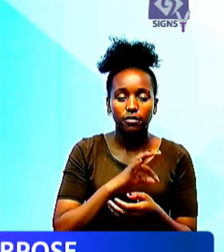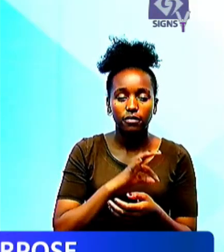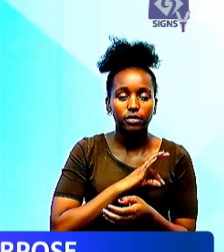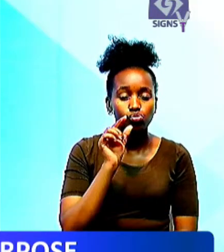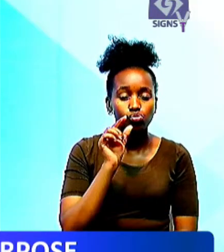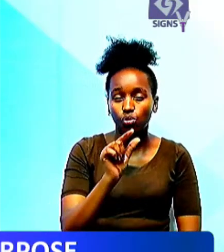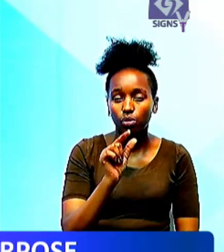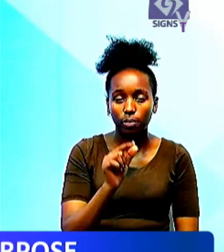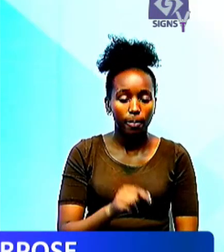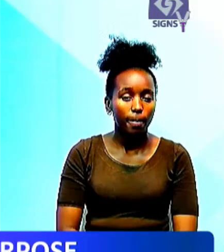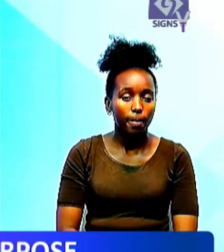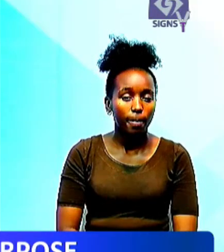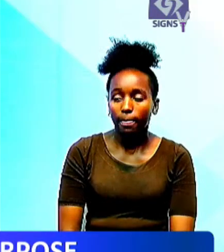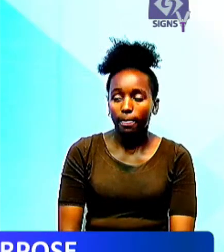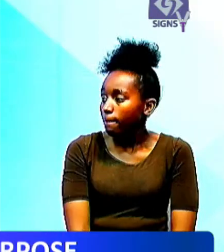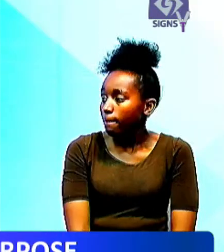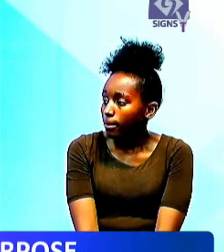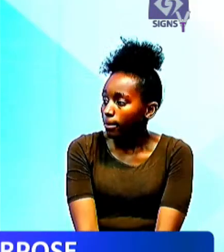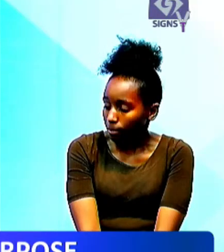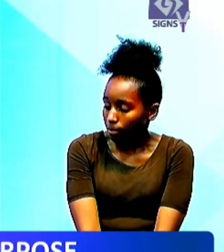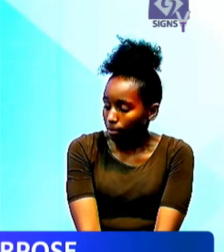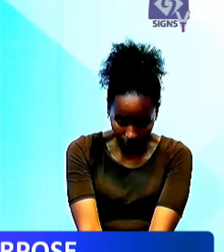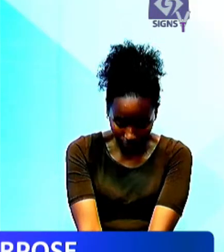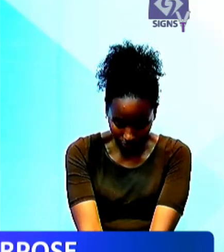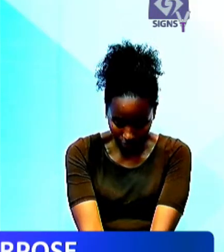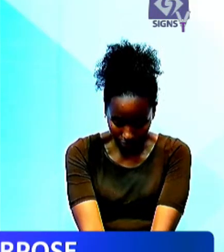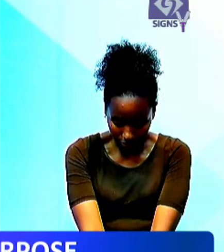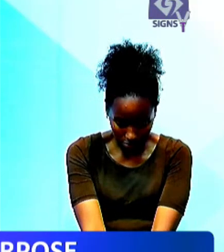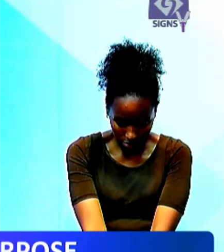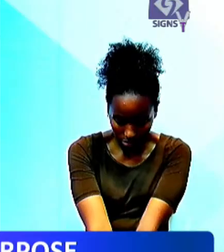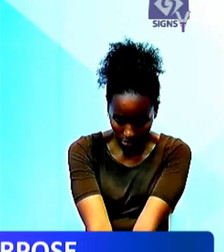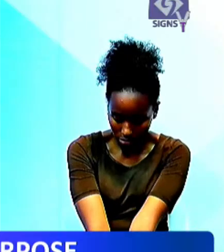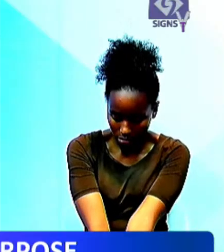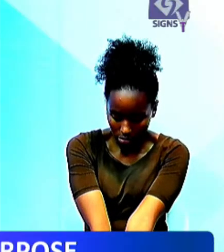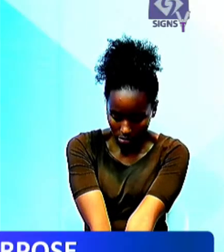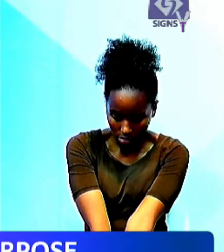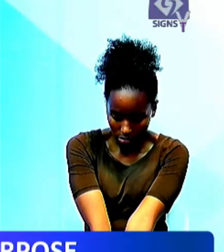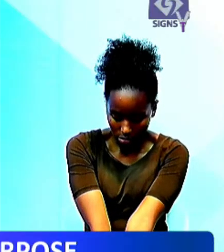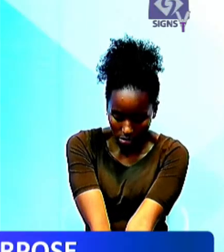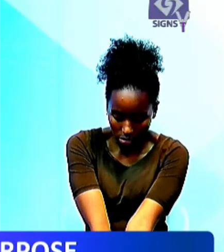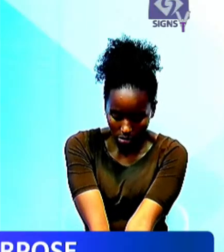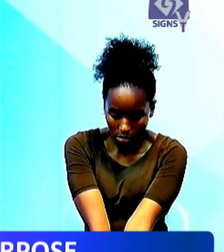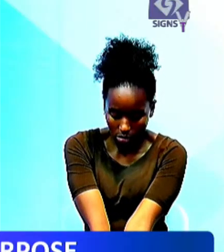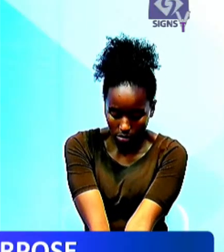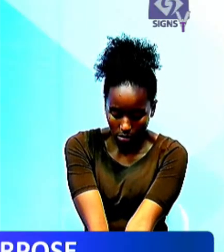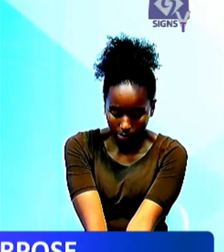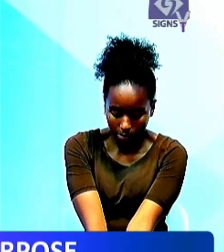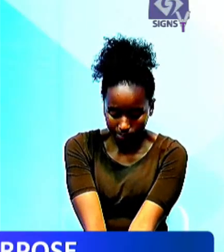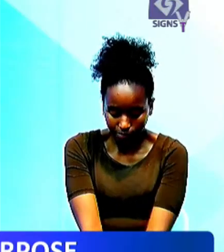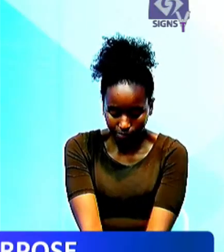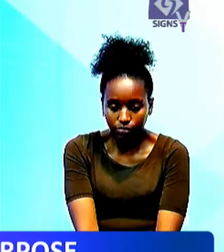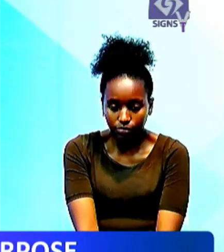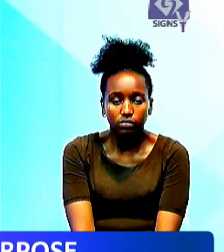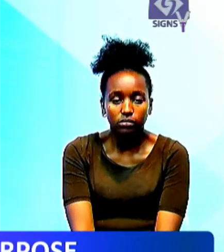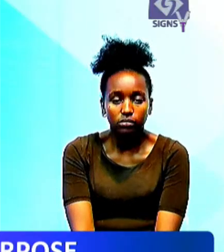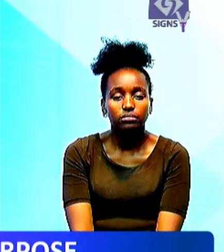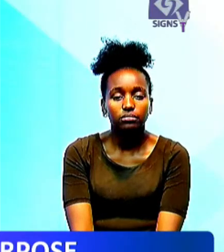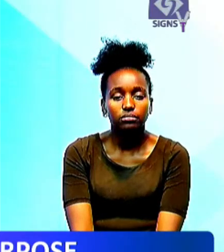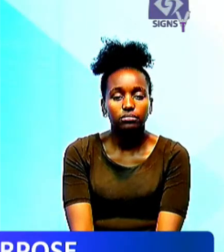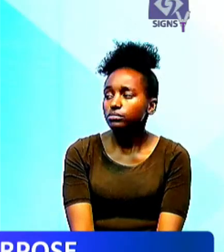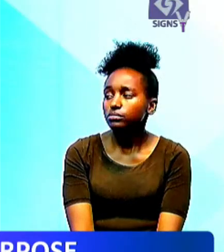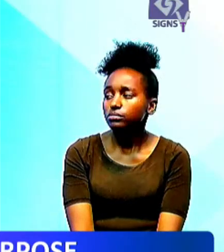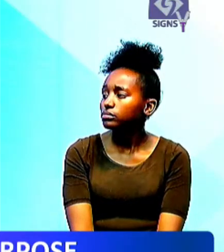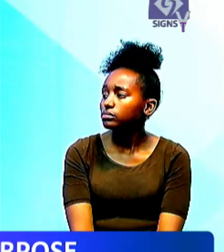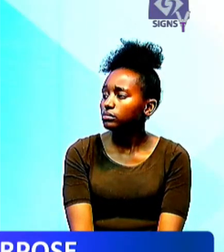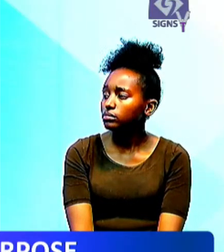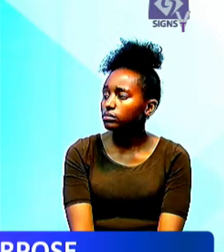rate. When you hear there's an I rate, there's a D rate, maybe we are coming together, we are putting money to do a development. Then once that development is